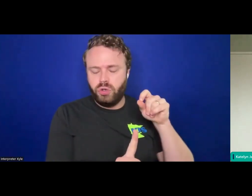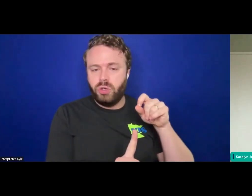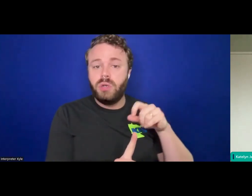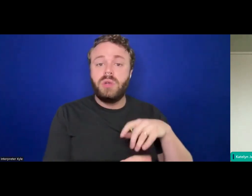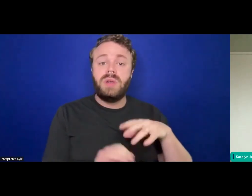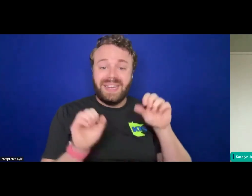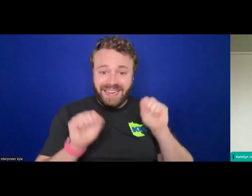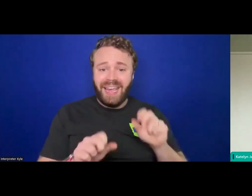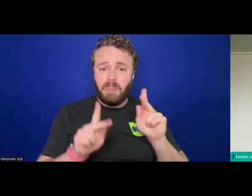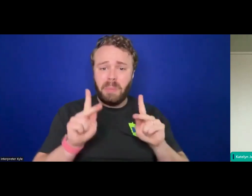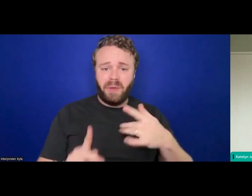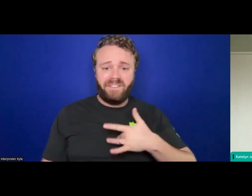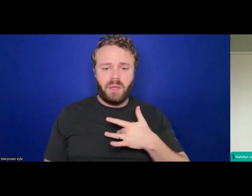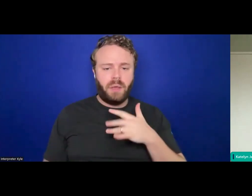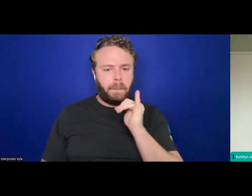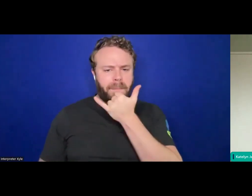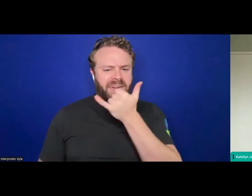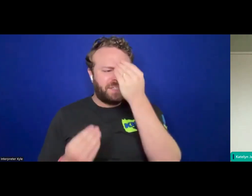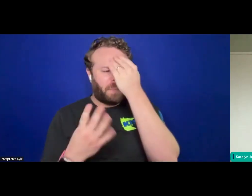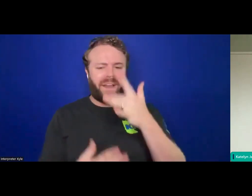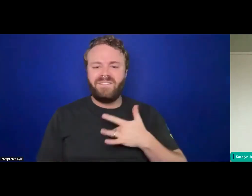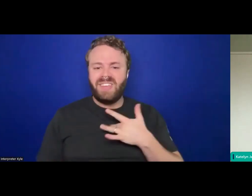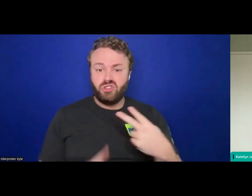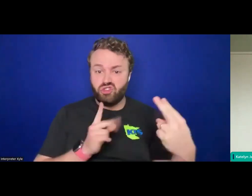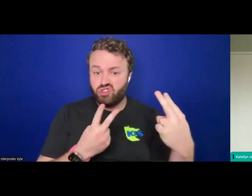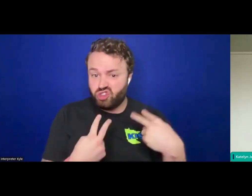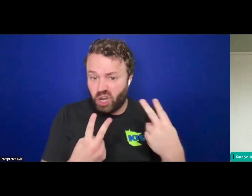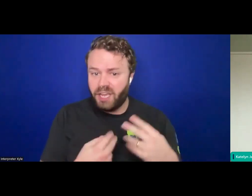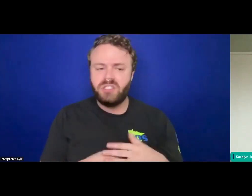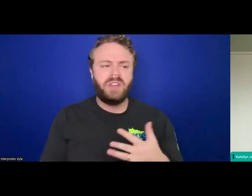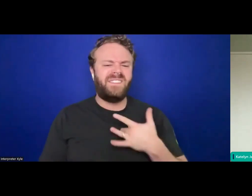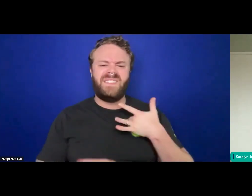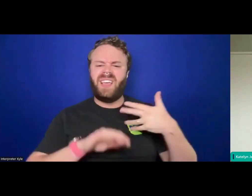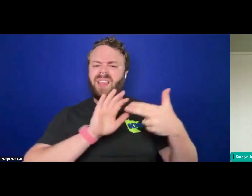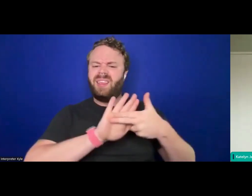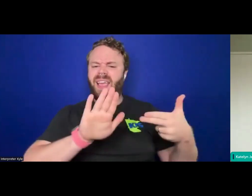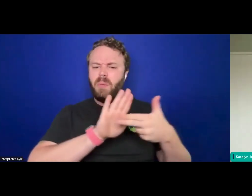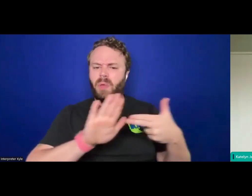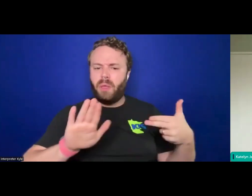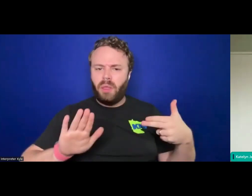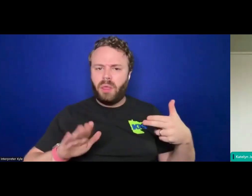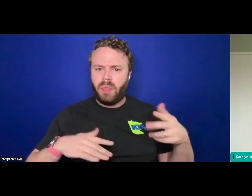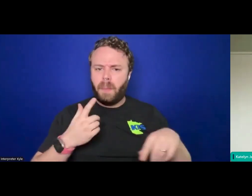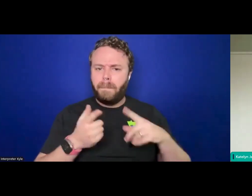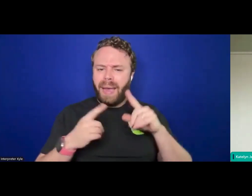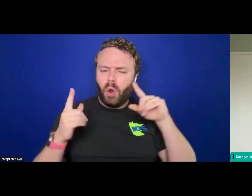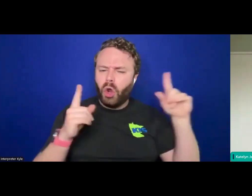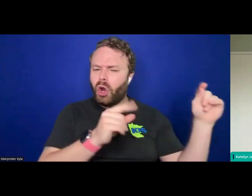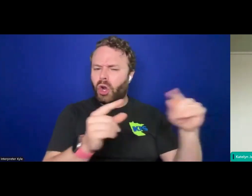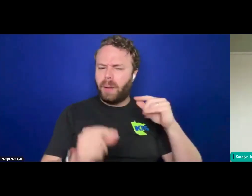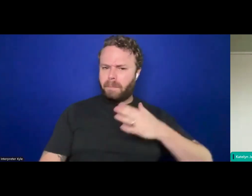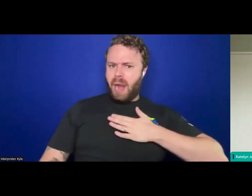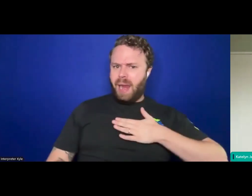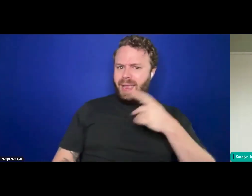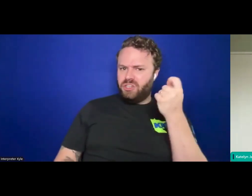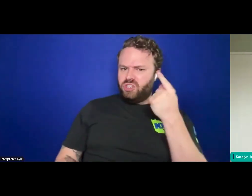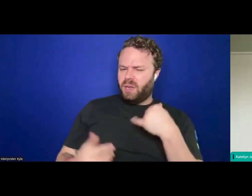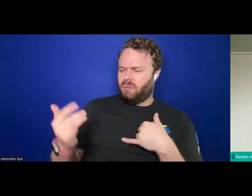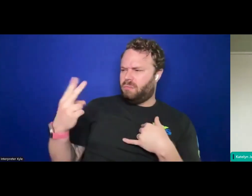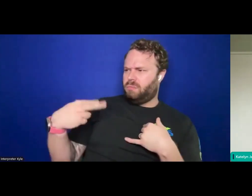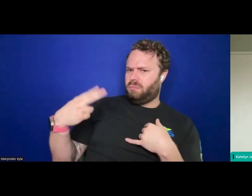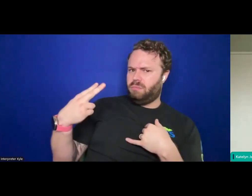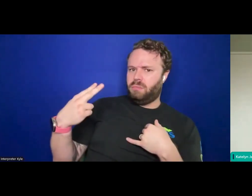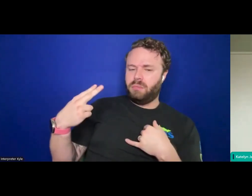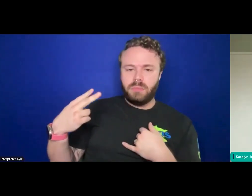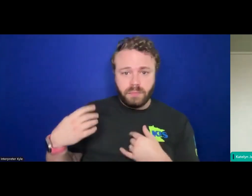feel judged, and it makes people feel labeled about something they're hearing or they understand. Also, don't use